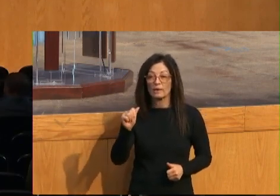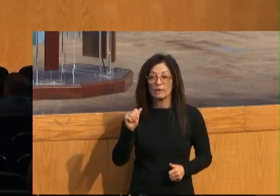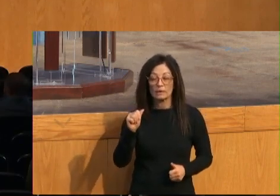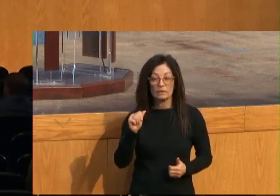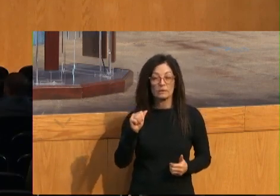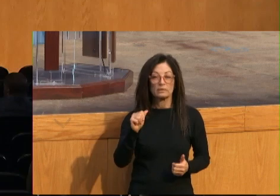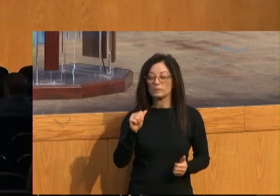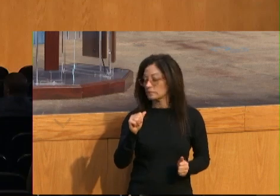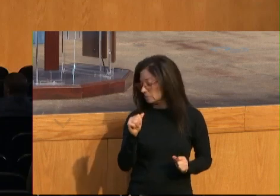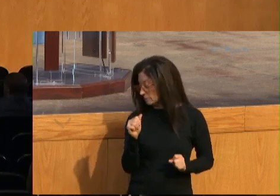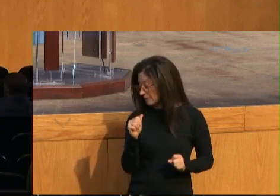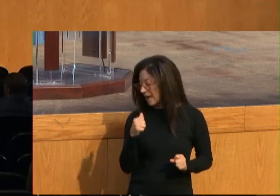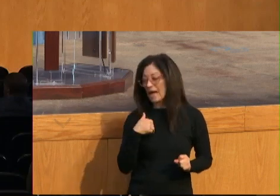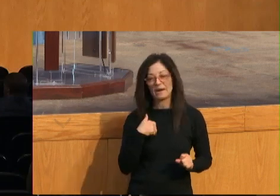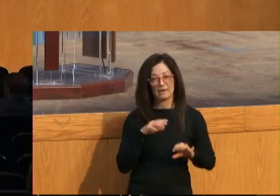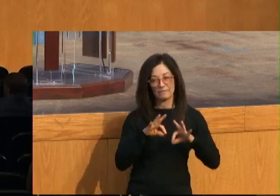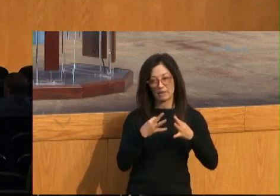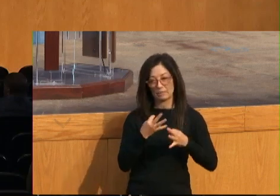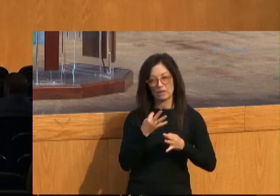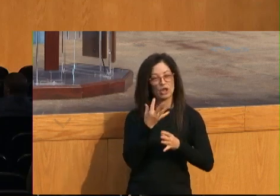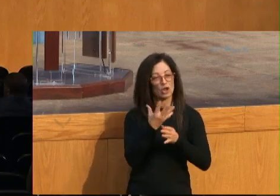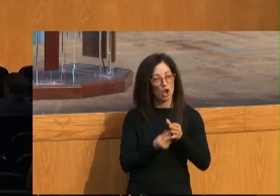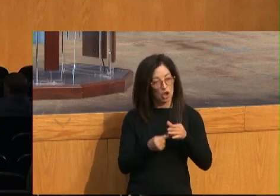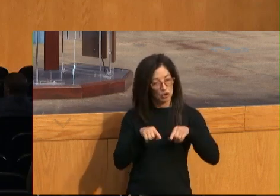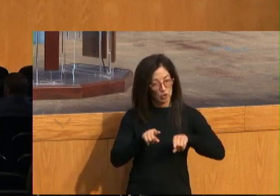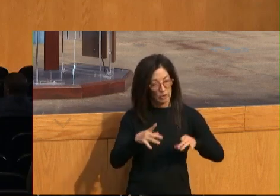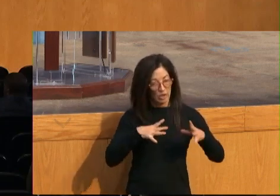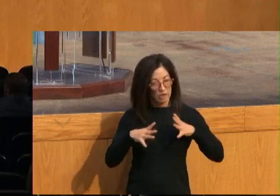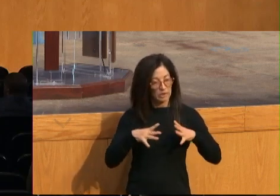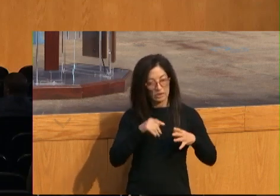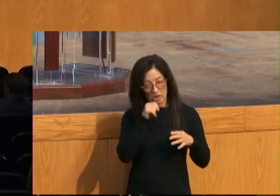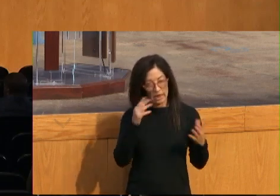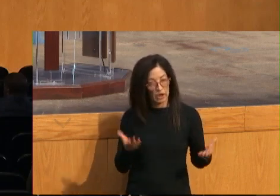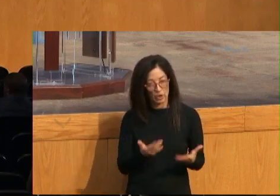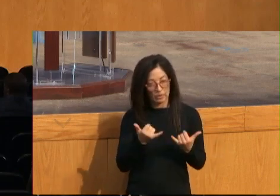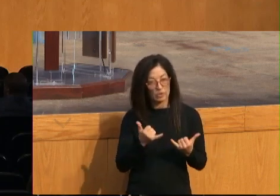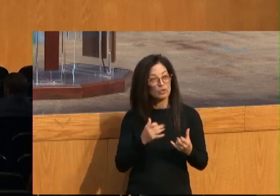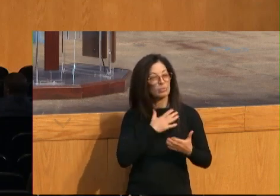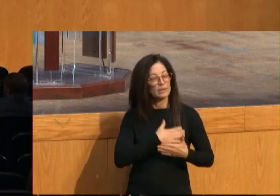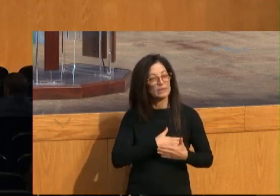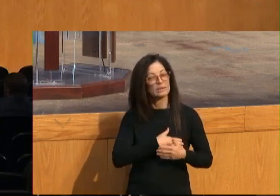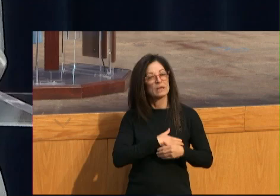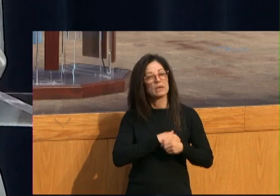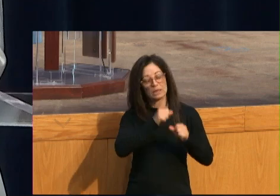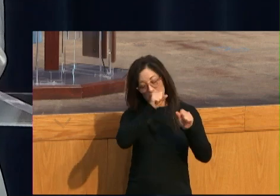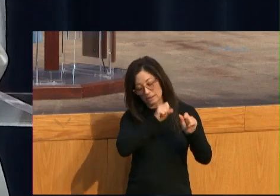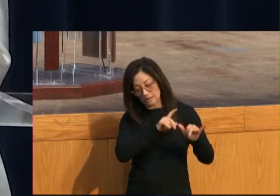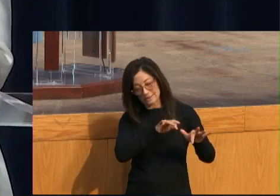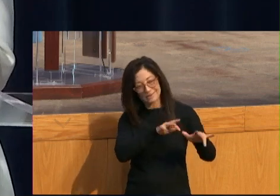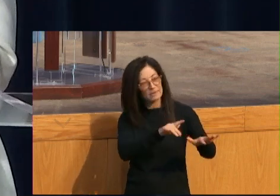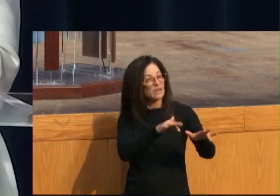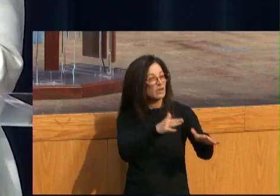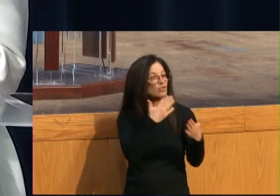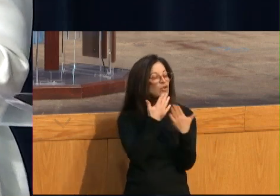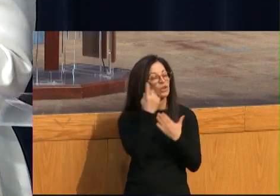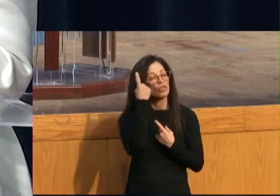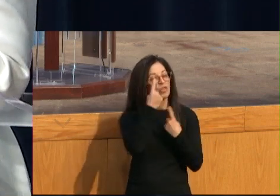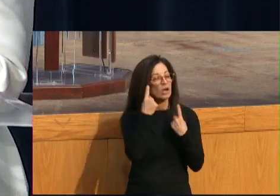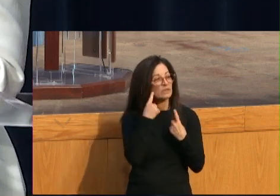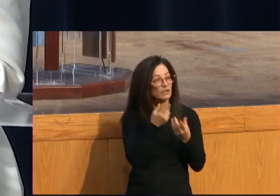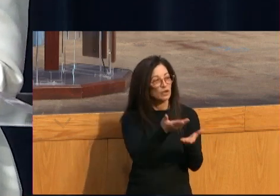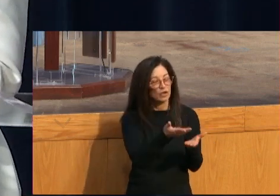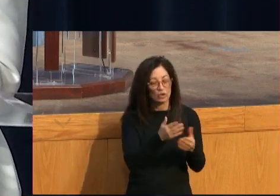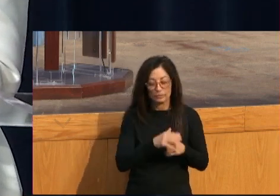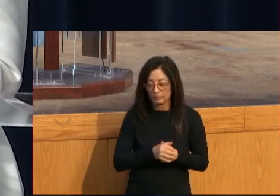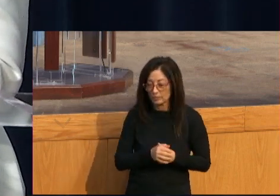some family loss over the holidays and is not with us this morning, so please send good thoughts her way. We have a